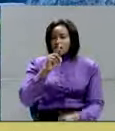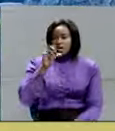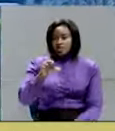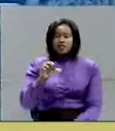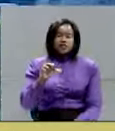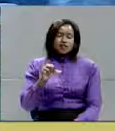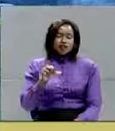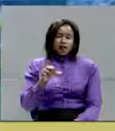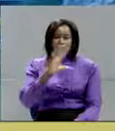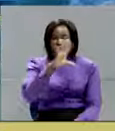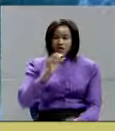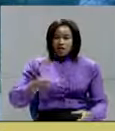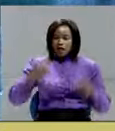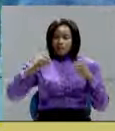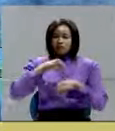And Mr.